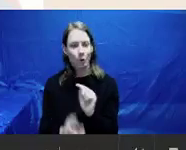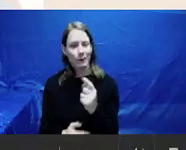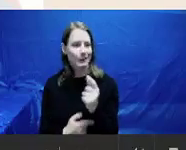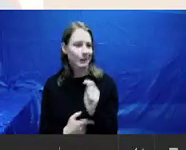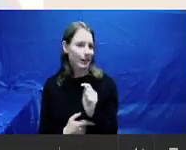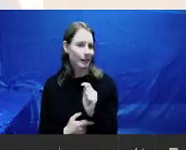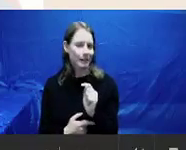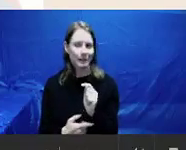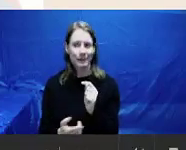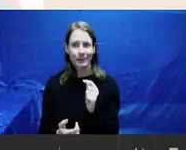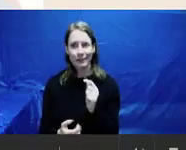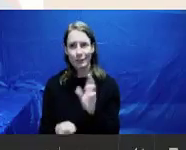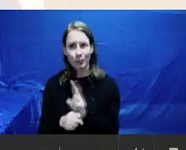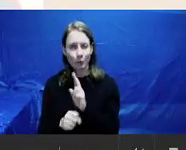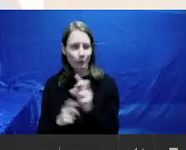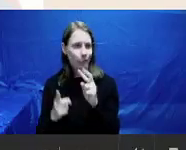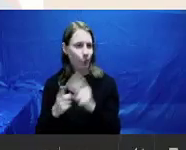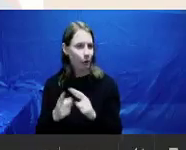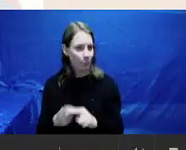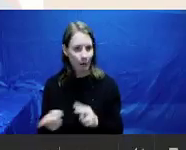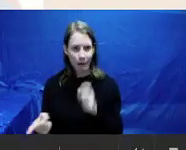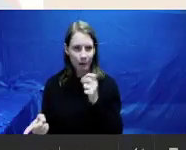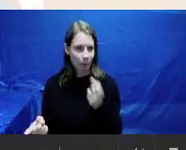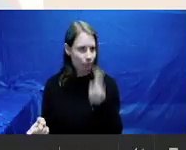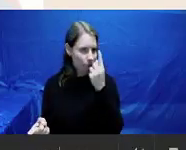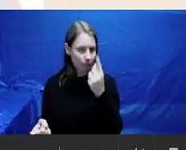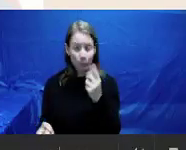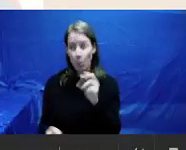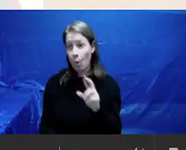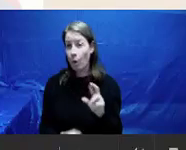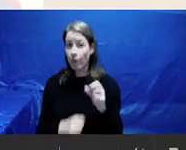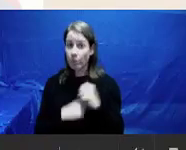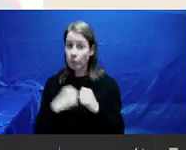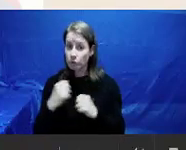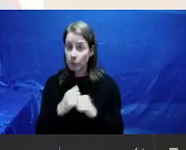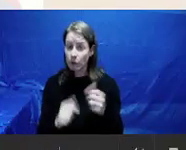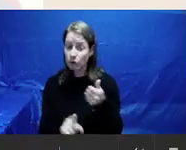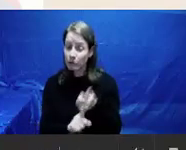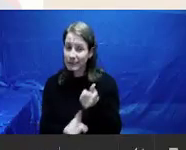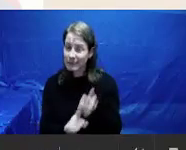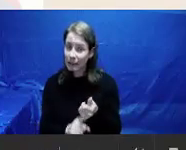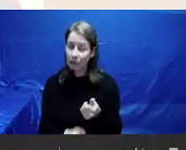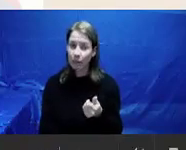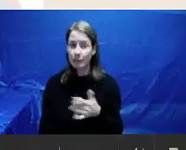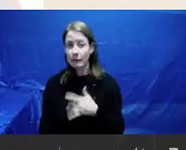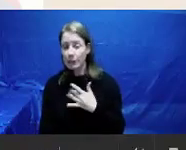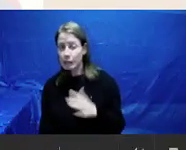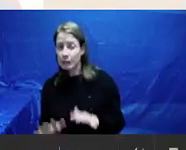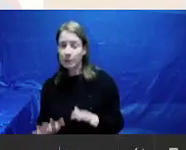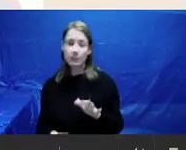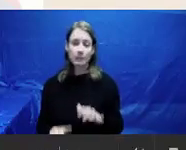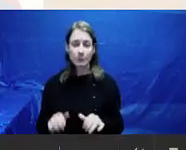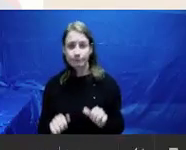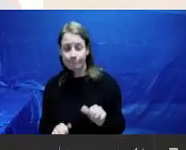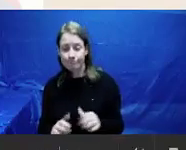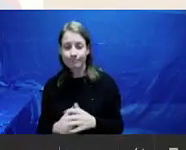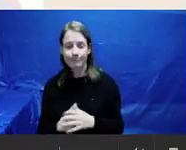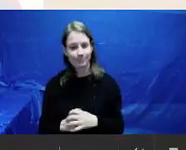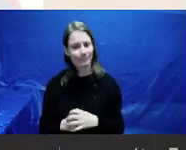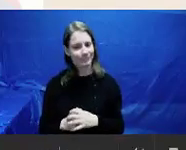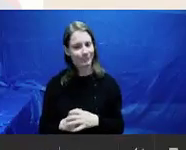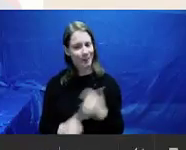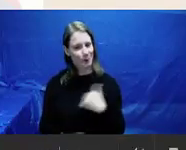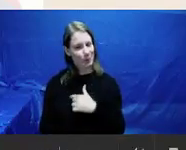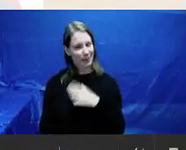that they are unfamiliar with, may have text structures that they aren't certain about, will encounter